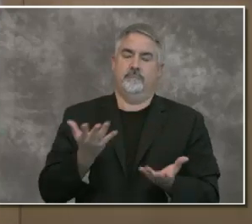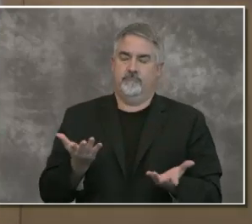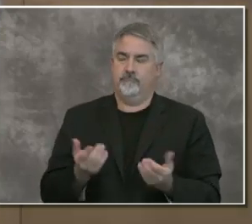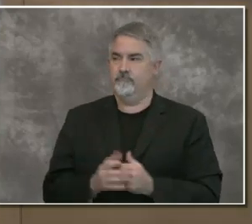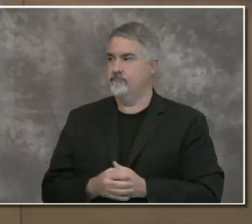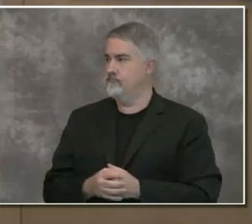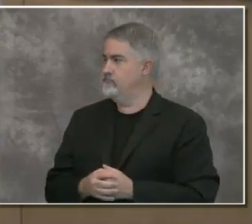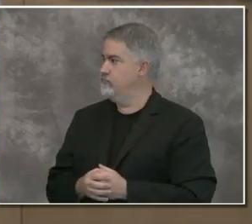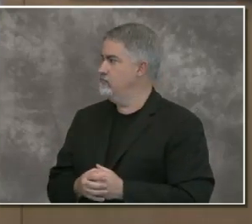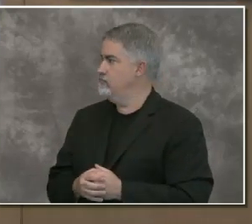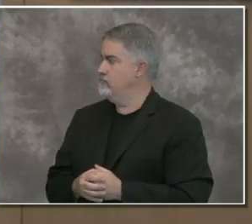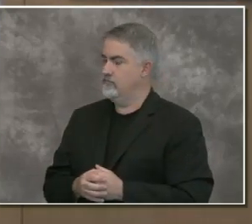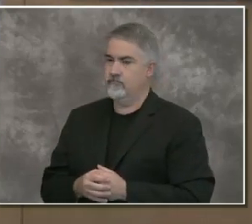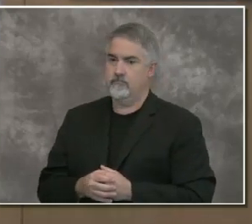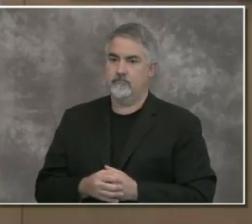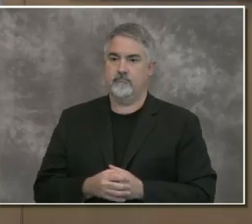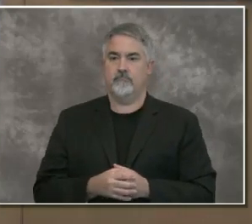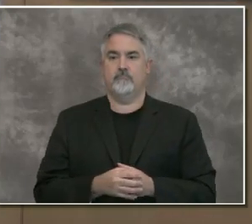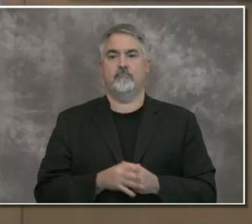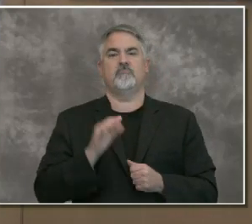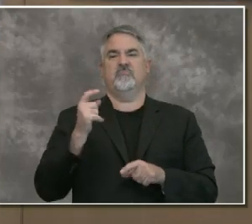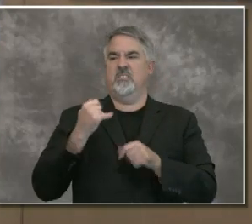Okay, let's go to the last call-in question.